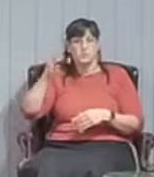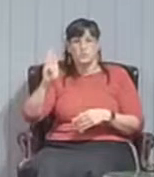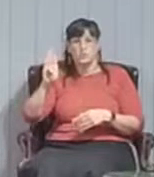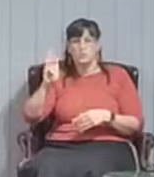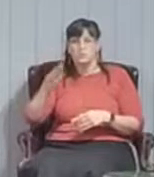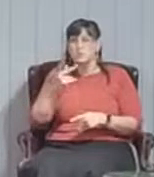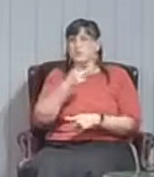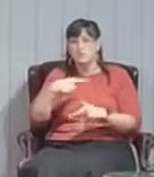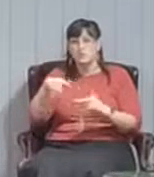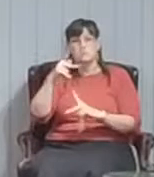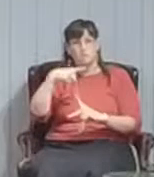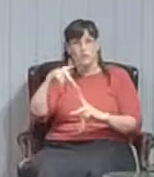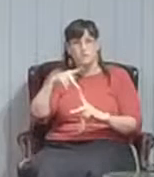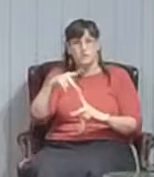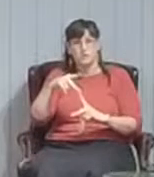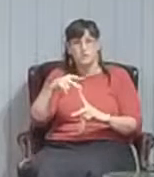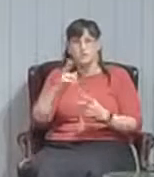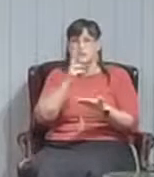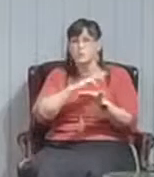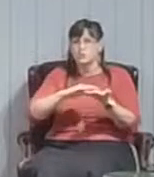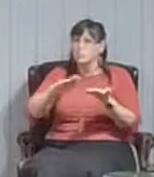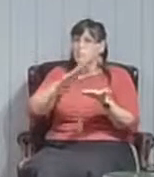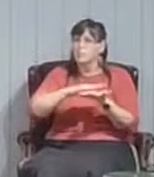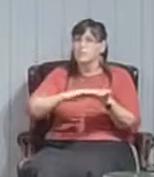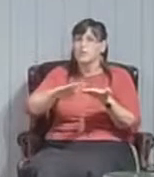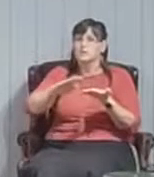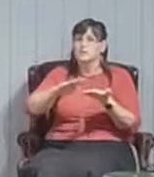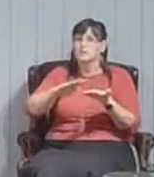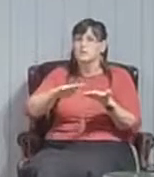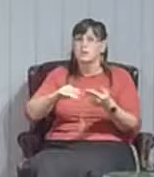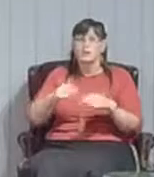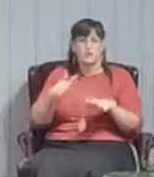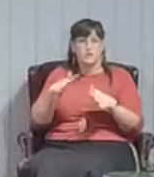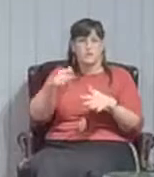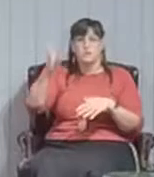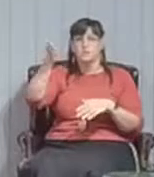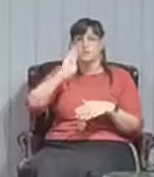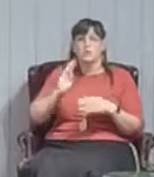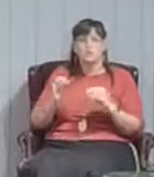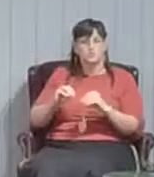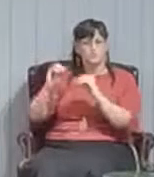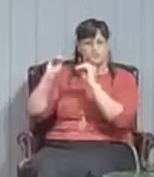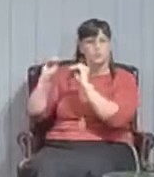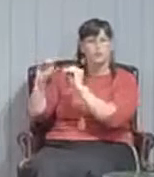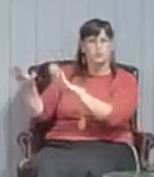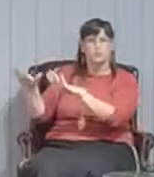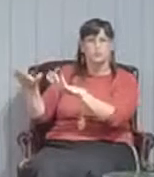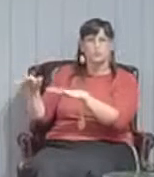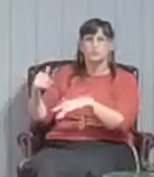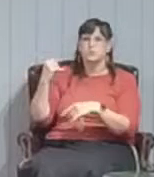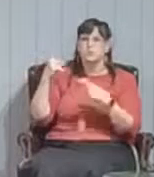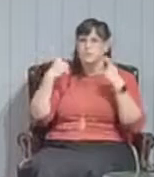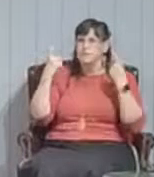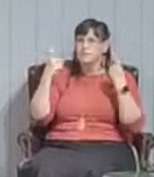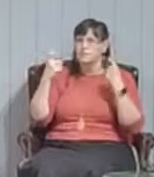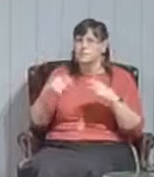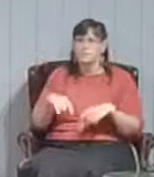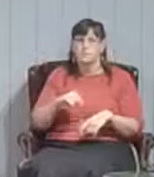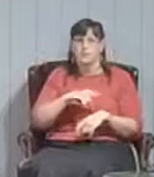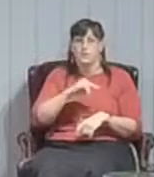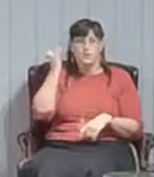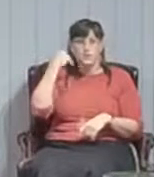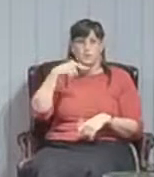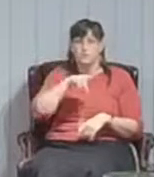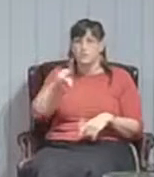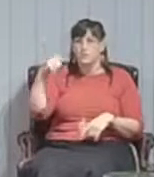perfect. He's upright. He's just. He fears God and eschews evil. Listen, if you've trusted the Lord Jesus